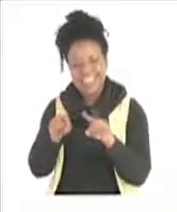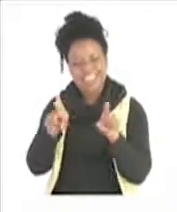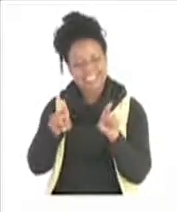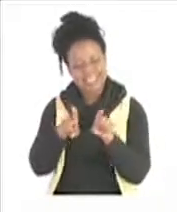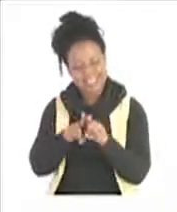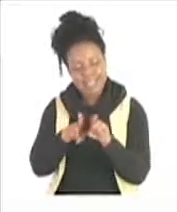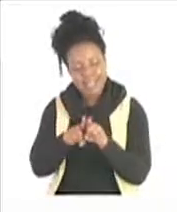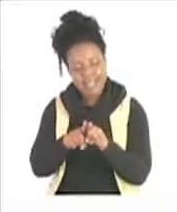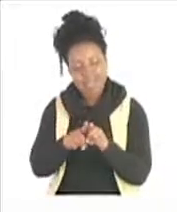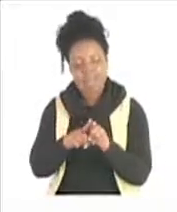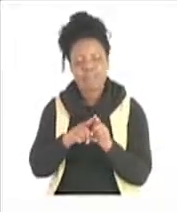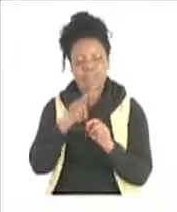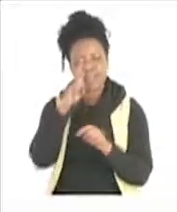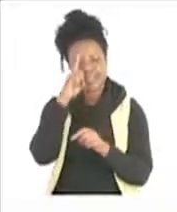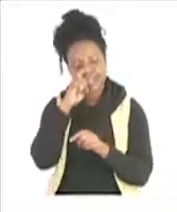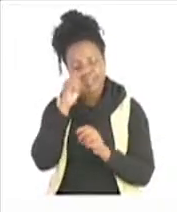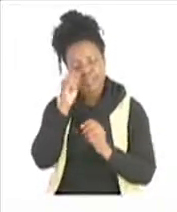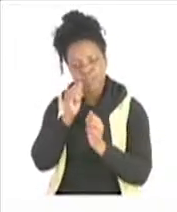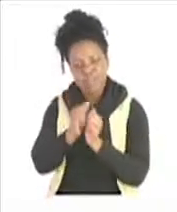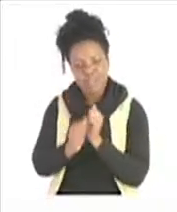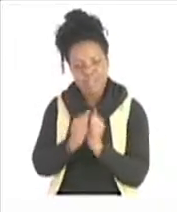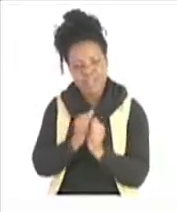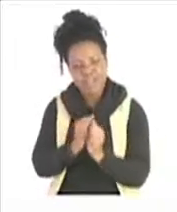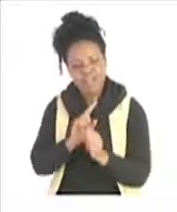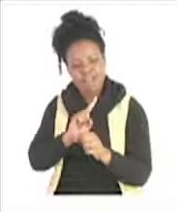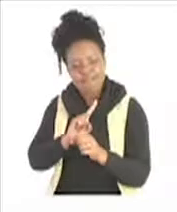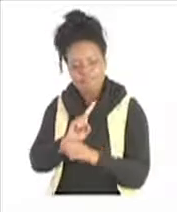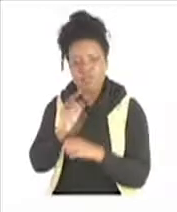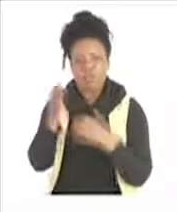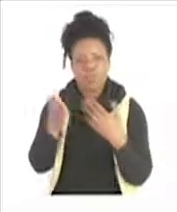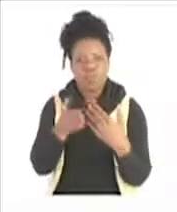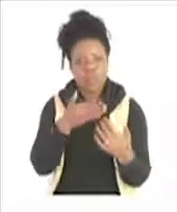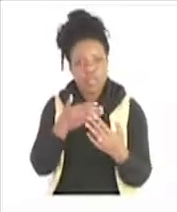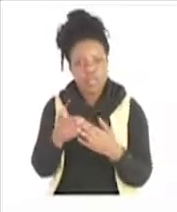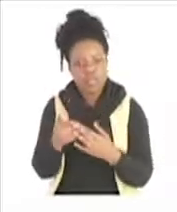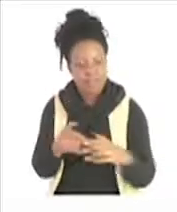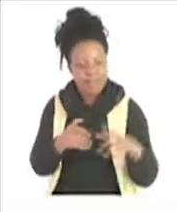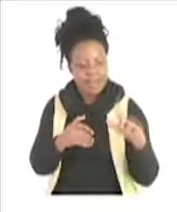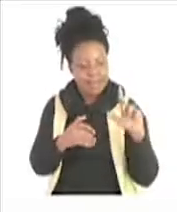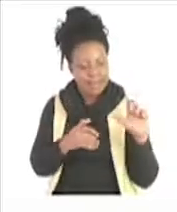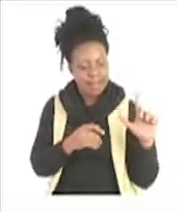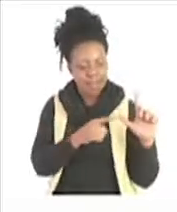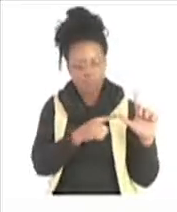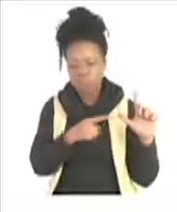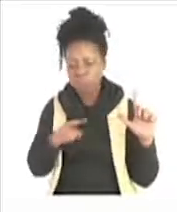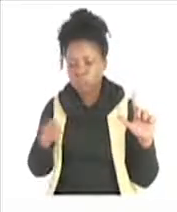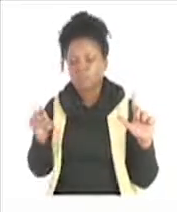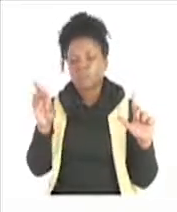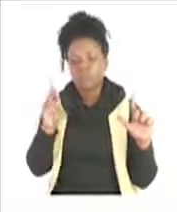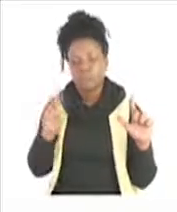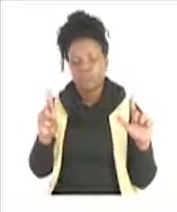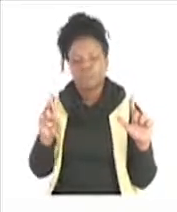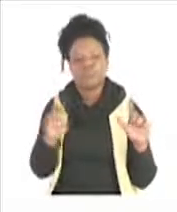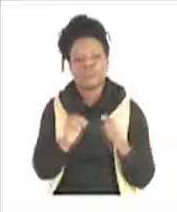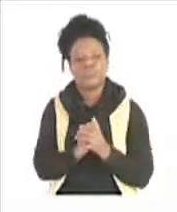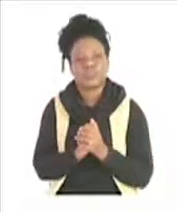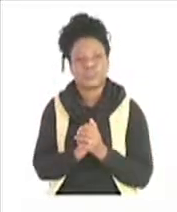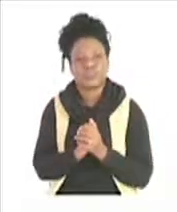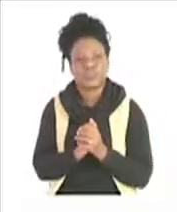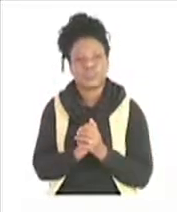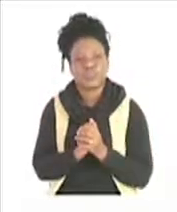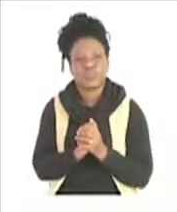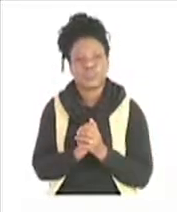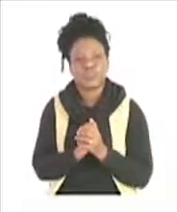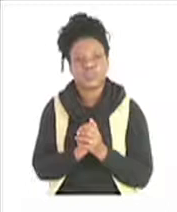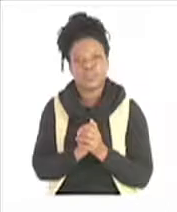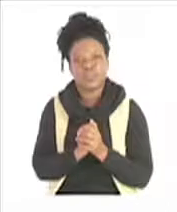BODMAS works from left to right. Now multiplication and division is also like brother and sister. The one that comes